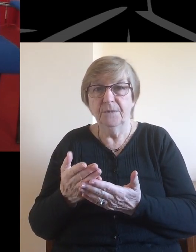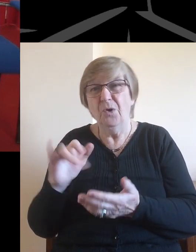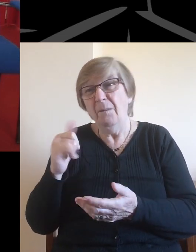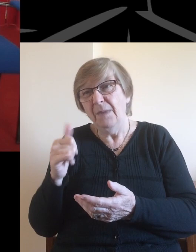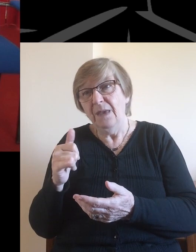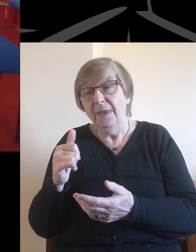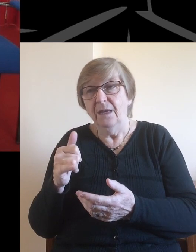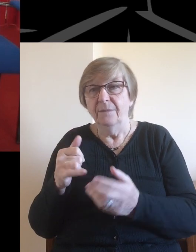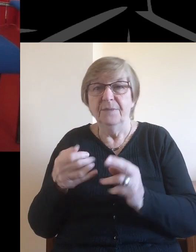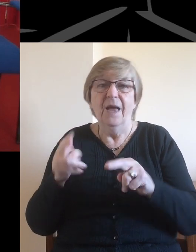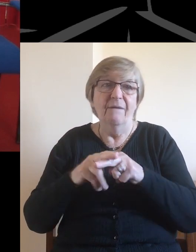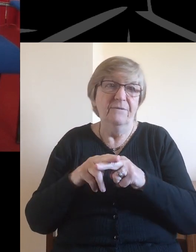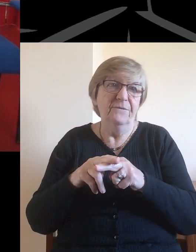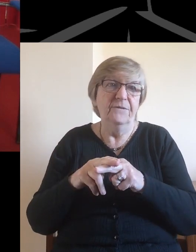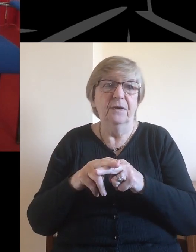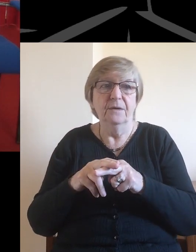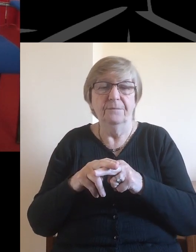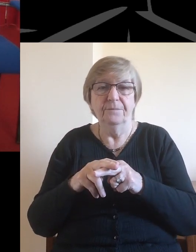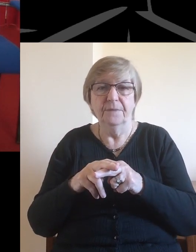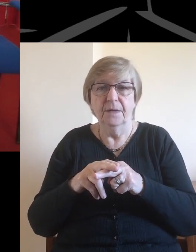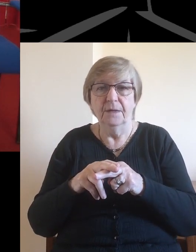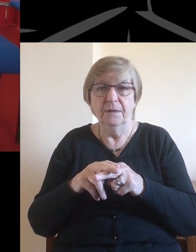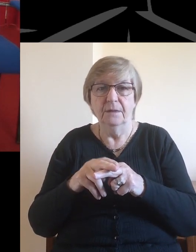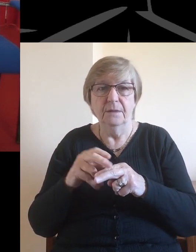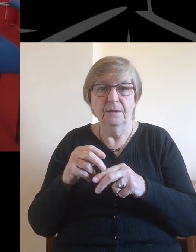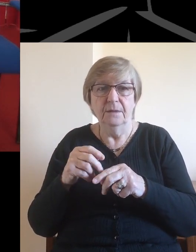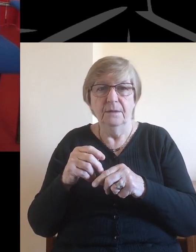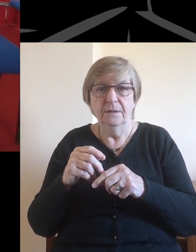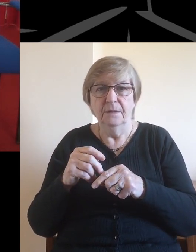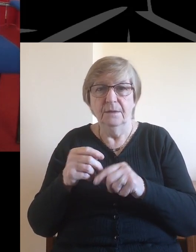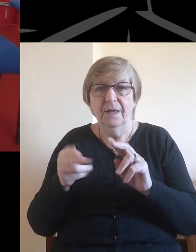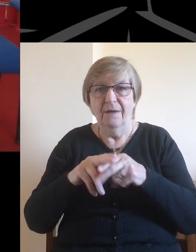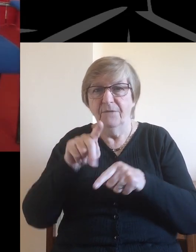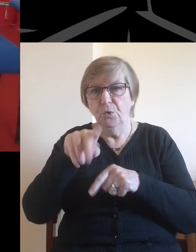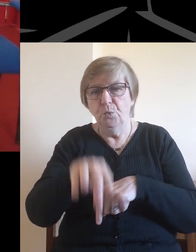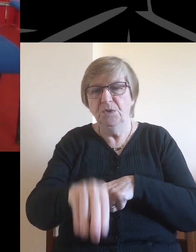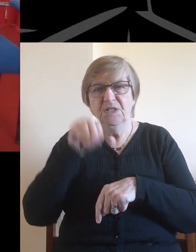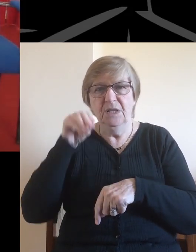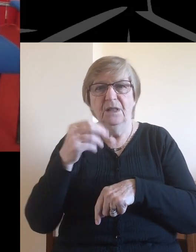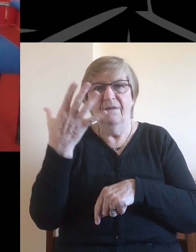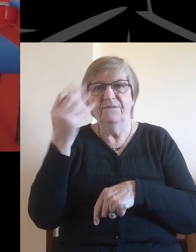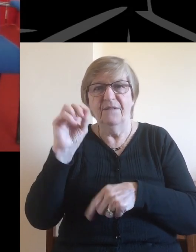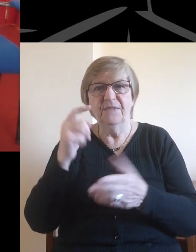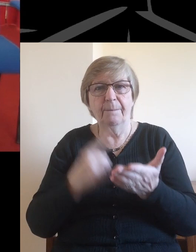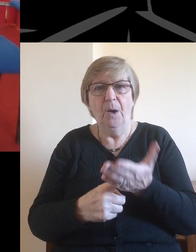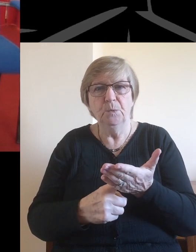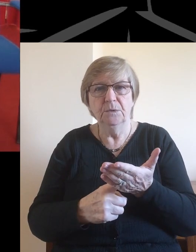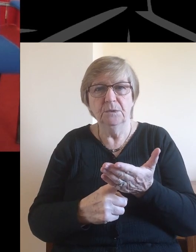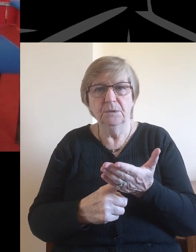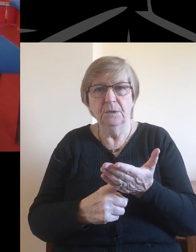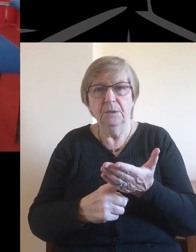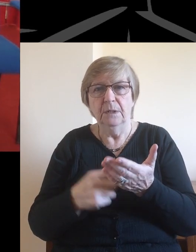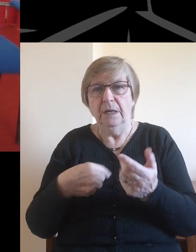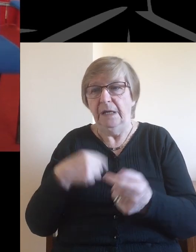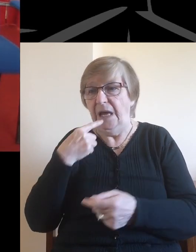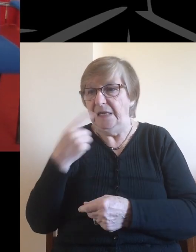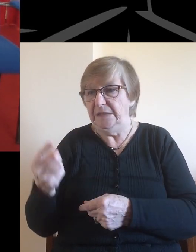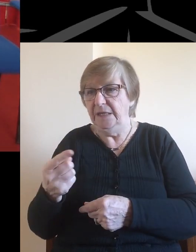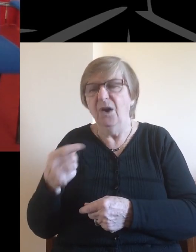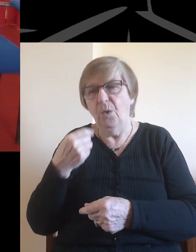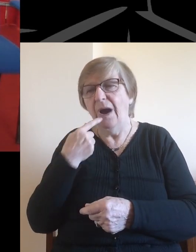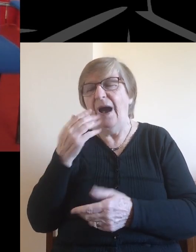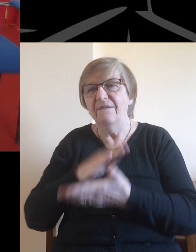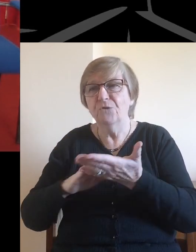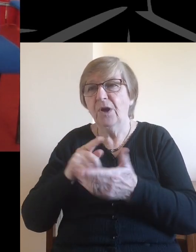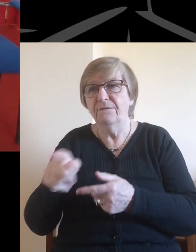Now, it might make sense for me to say, I forgive you if you steal £50 from me. I might not, so don't